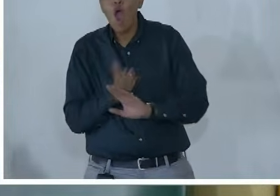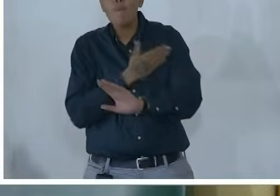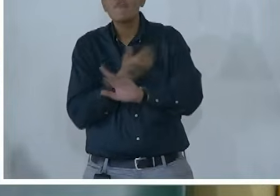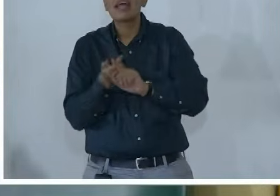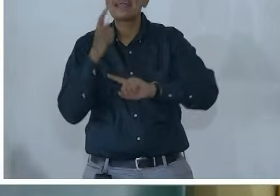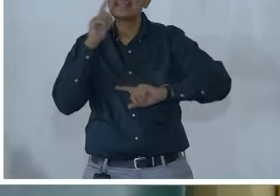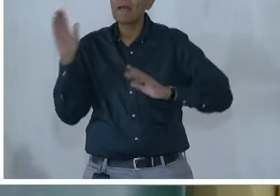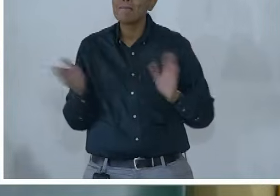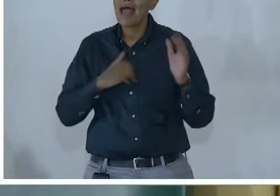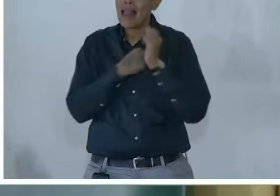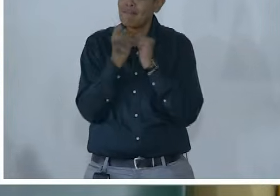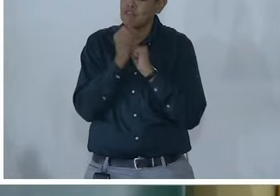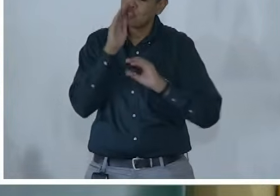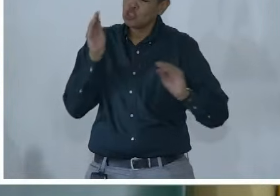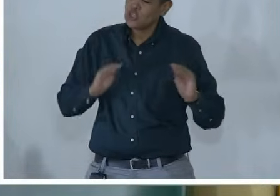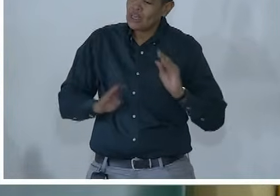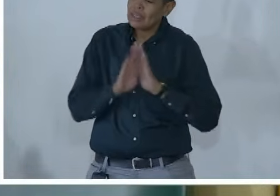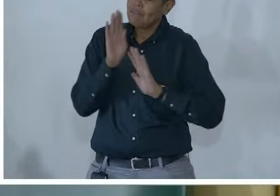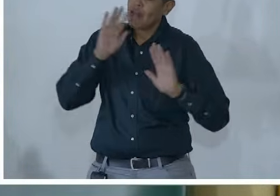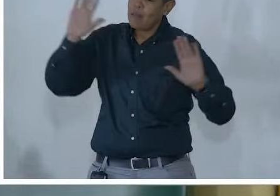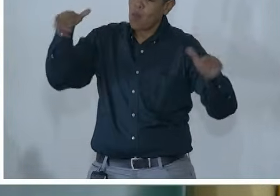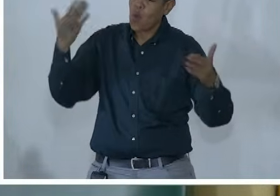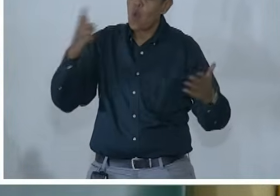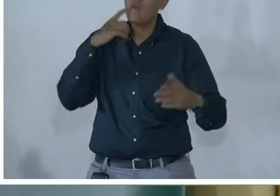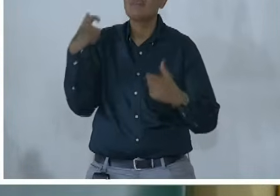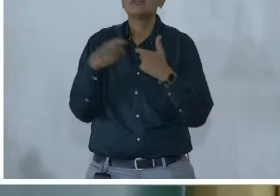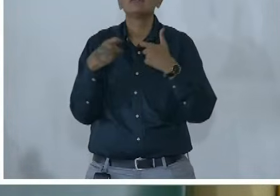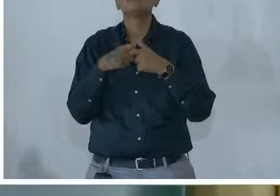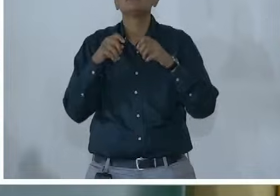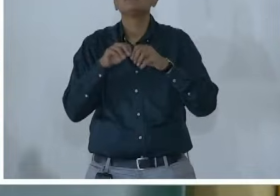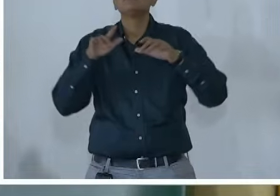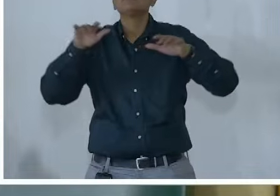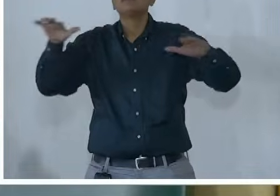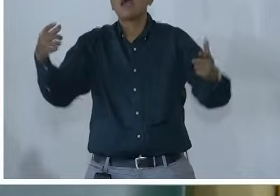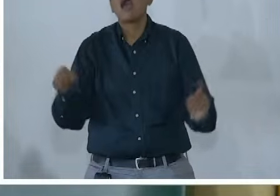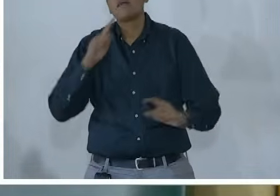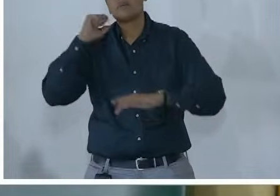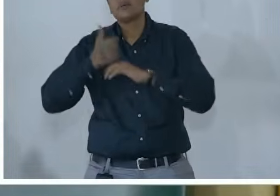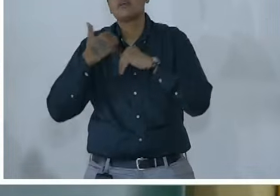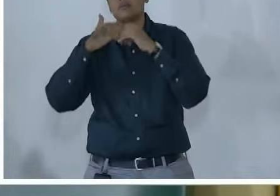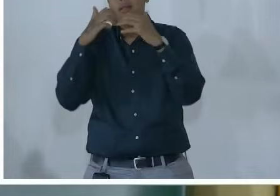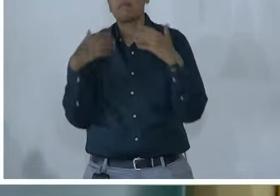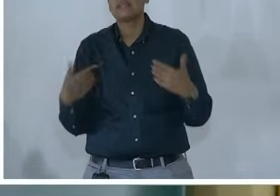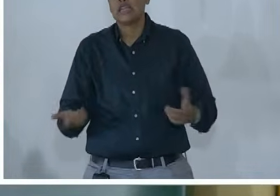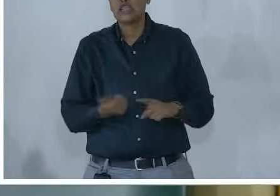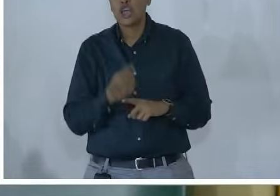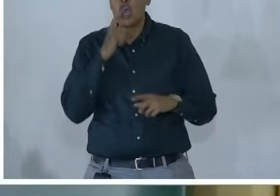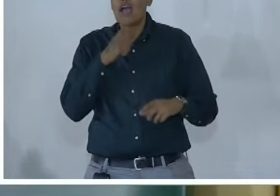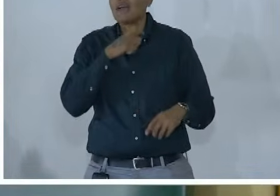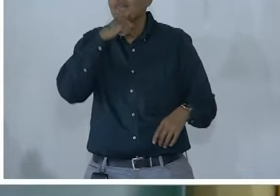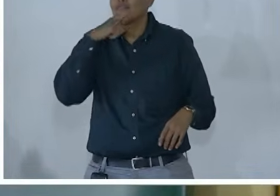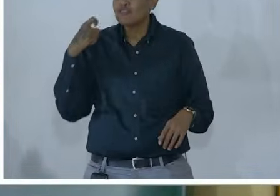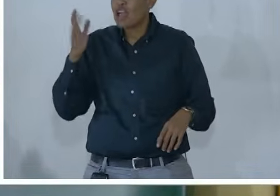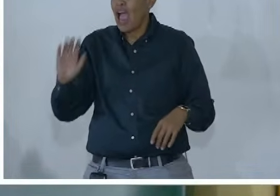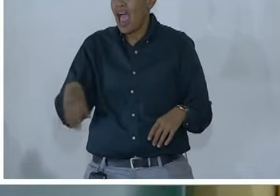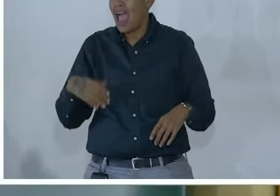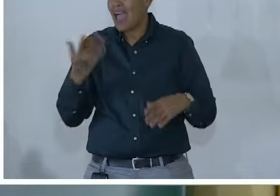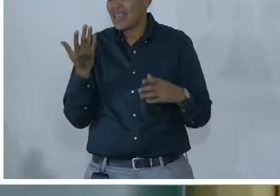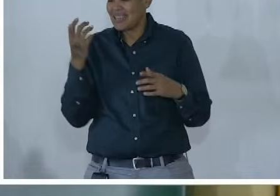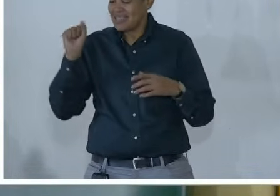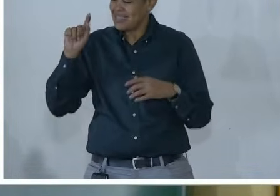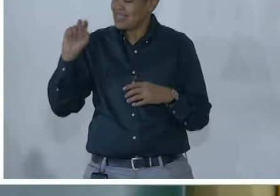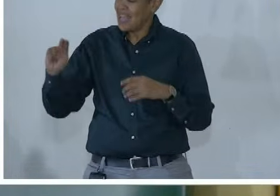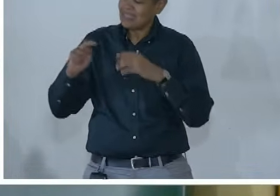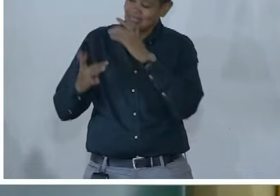plant infrastructure, the redevelopment of power generation facilities, the implementation of dry stacking technology